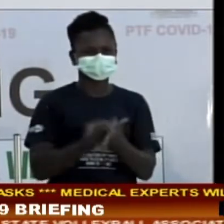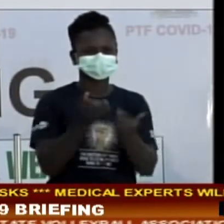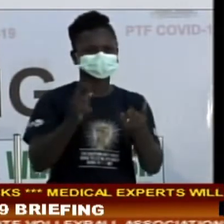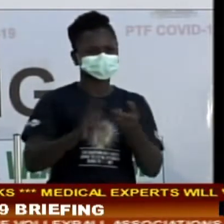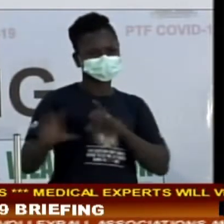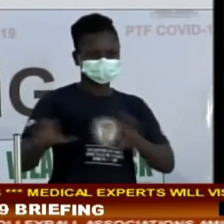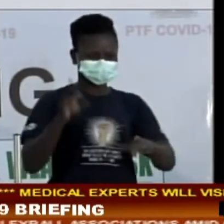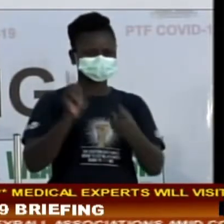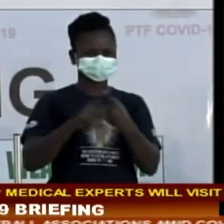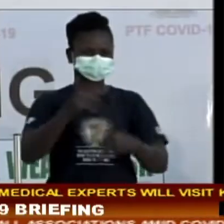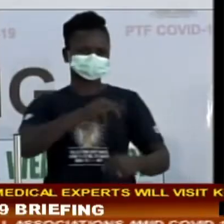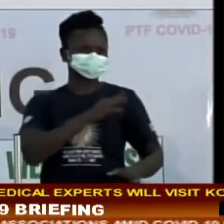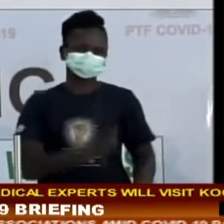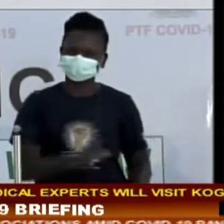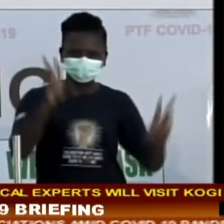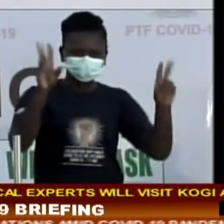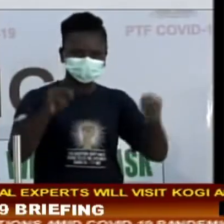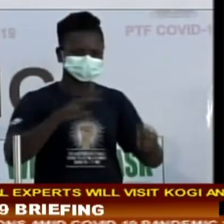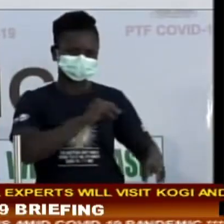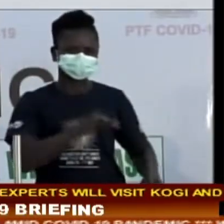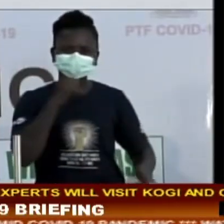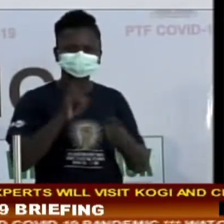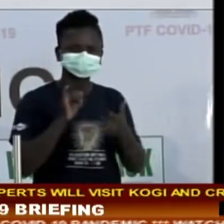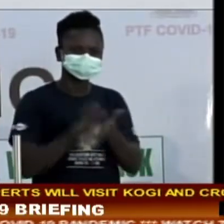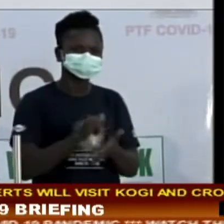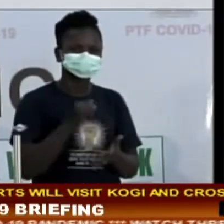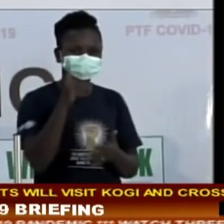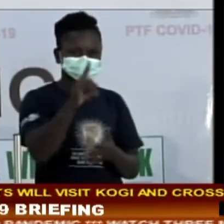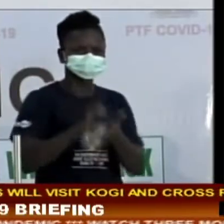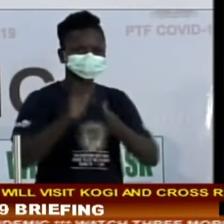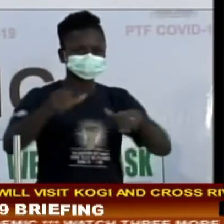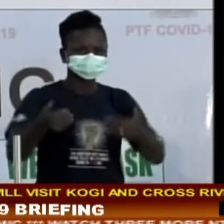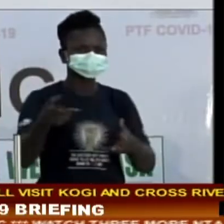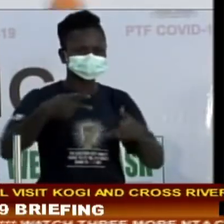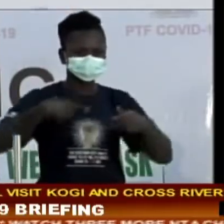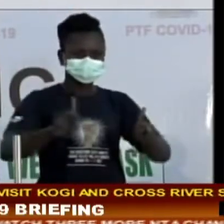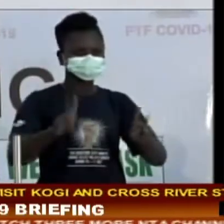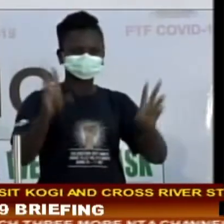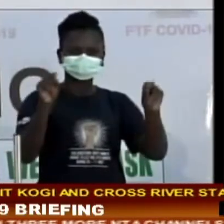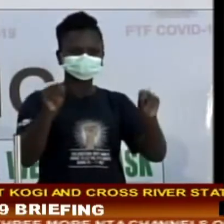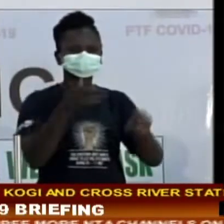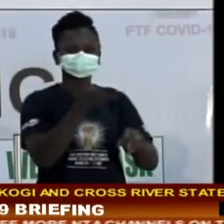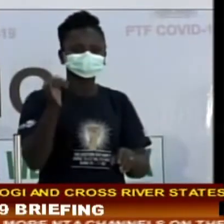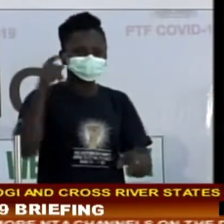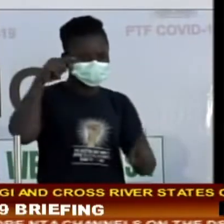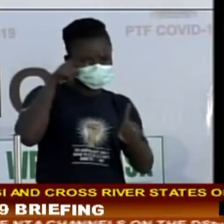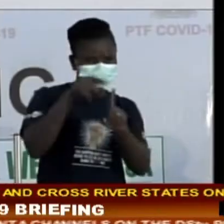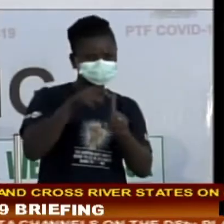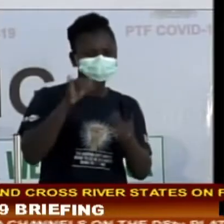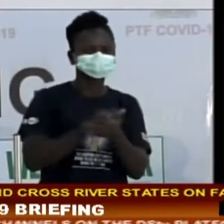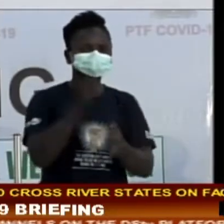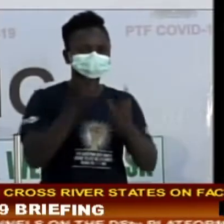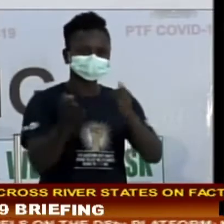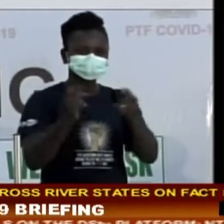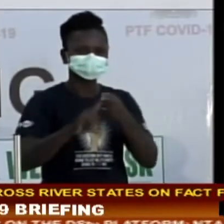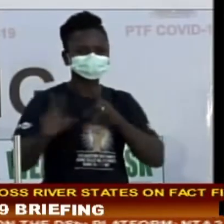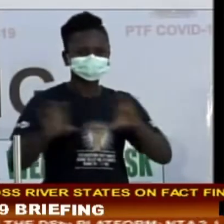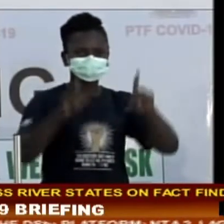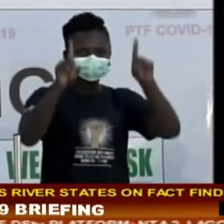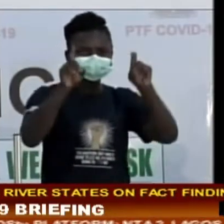into the ministry the ministry is not the one to give you permission you can get the where there's a point where you have to if you want to do a test you go